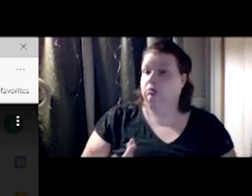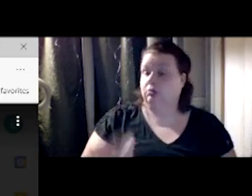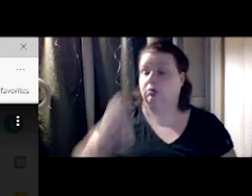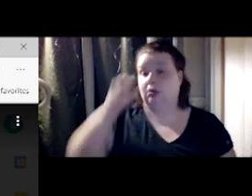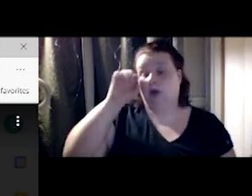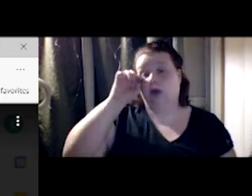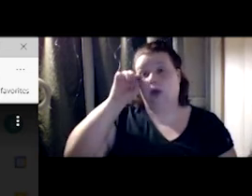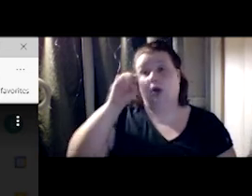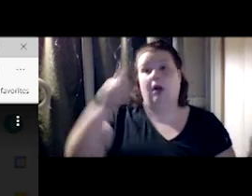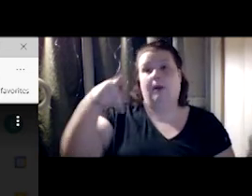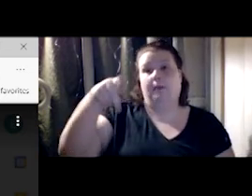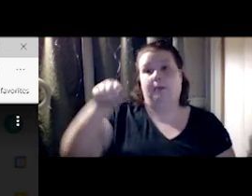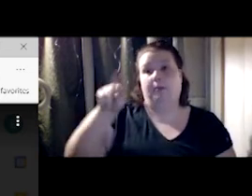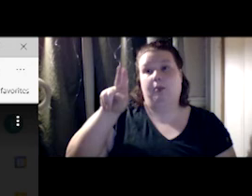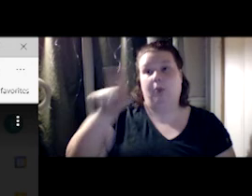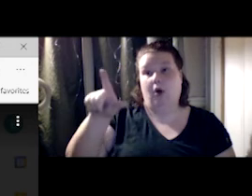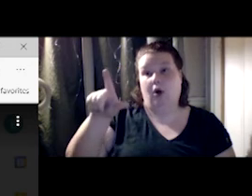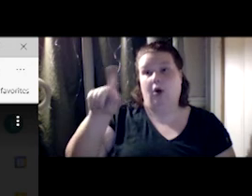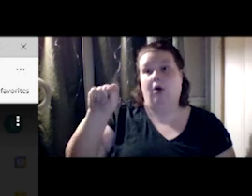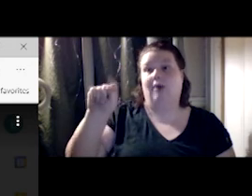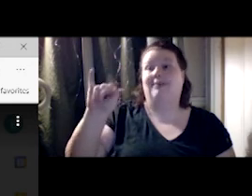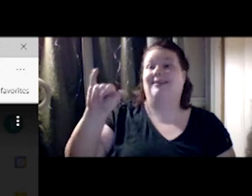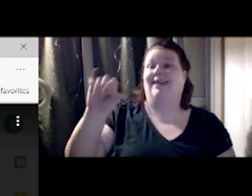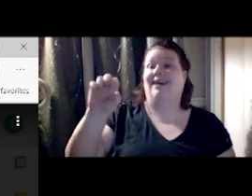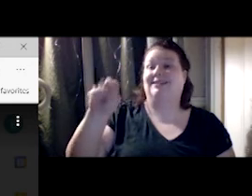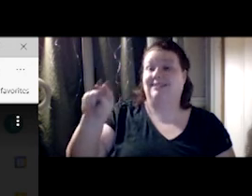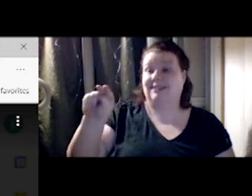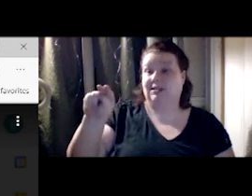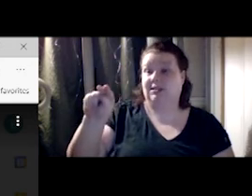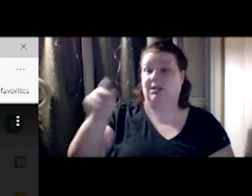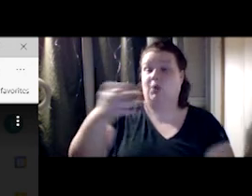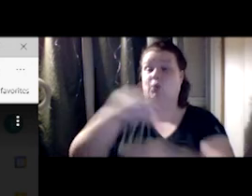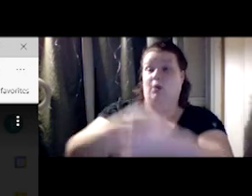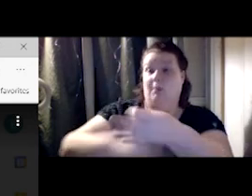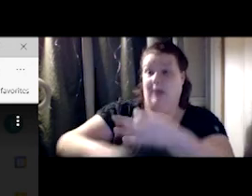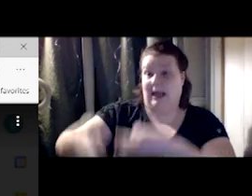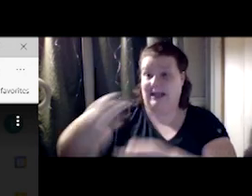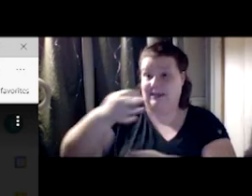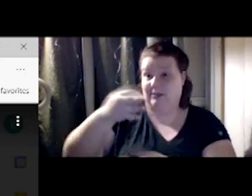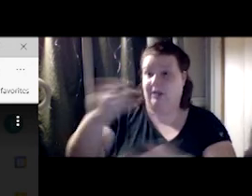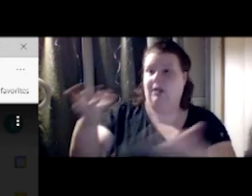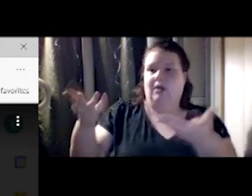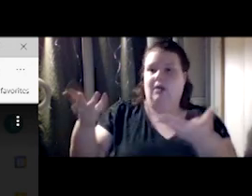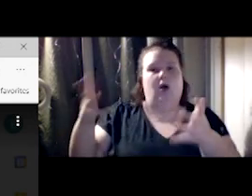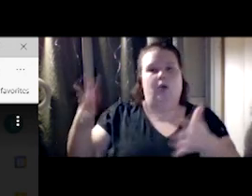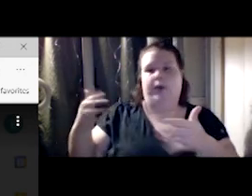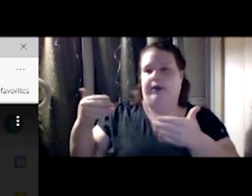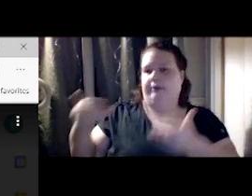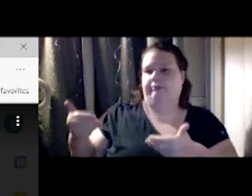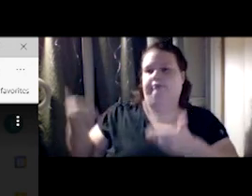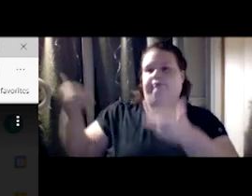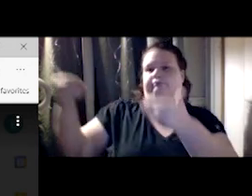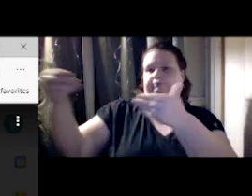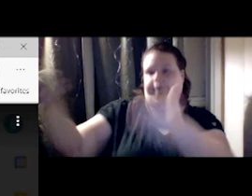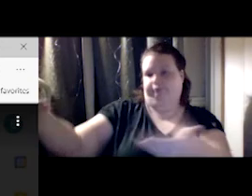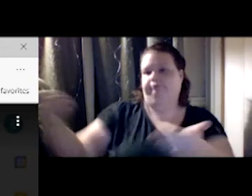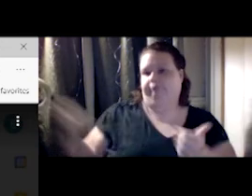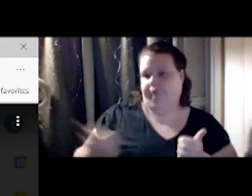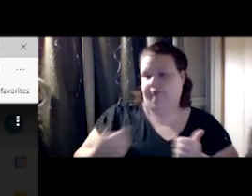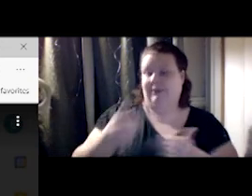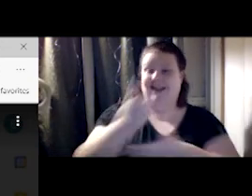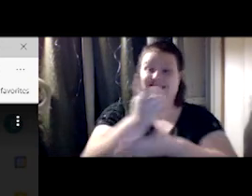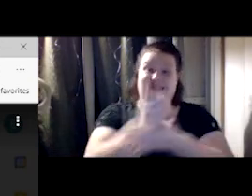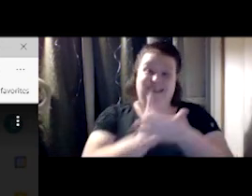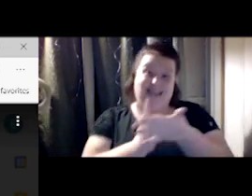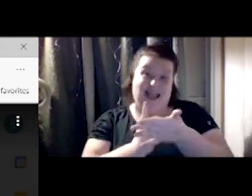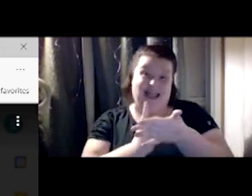Tyson replacement is already moving forward. We just, and from a design standpoint and a site